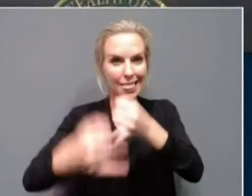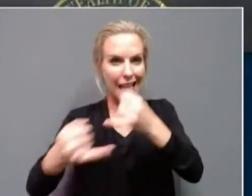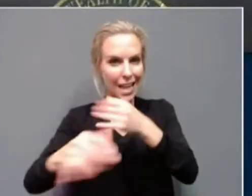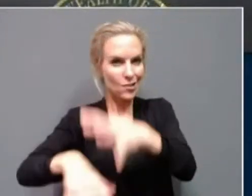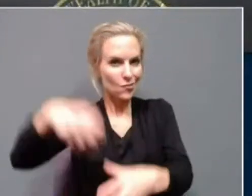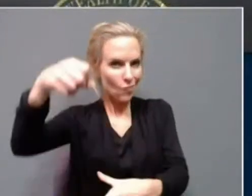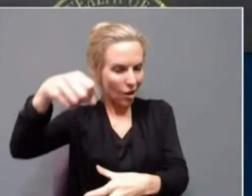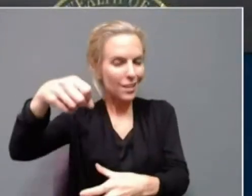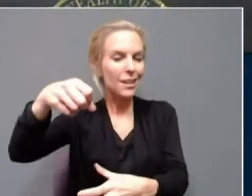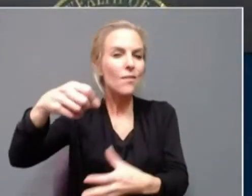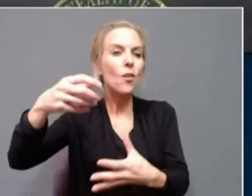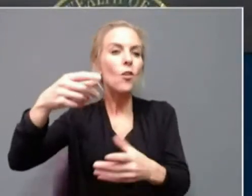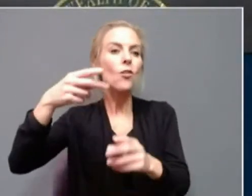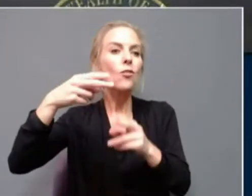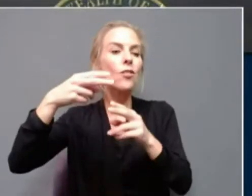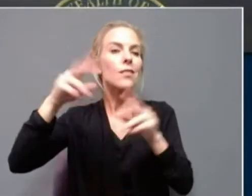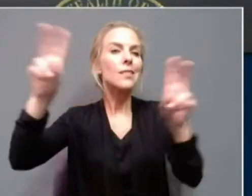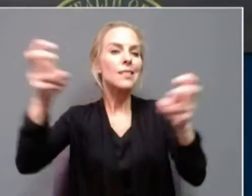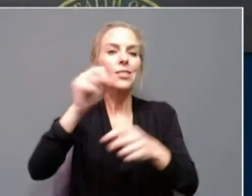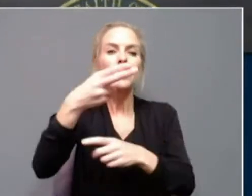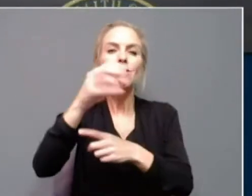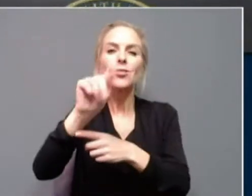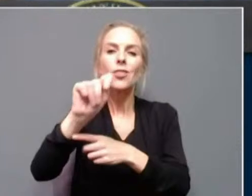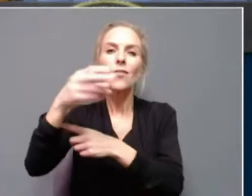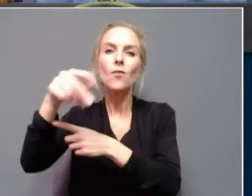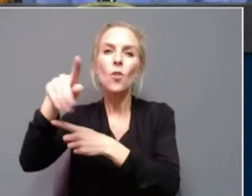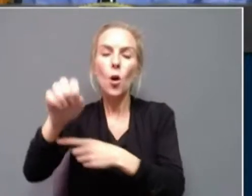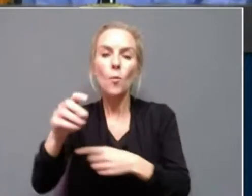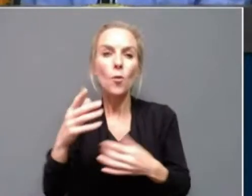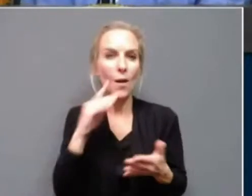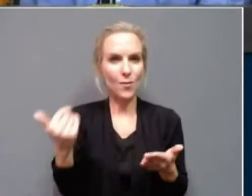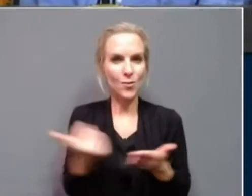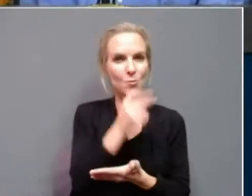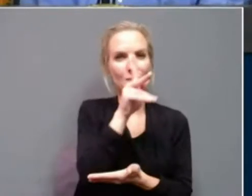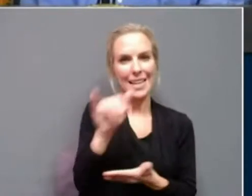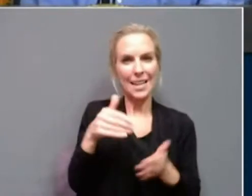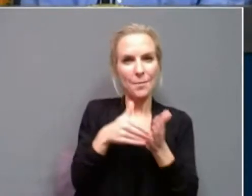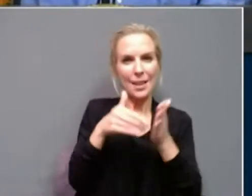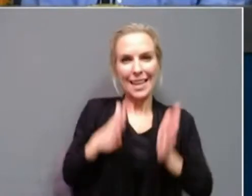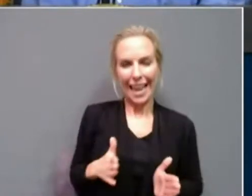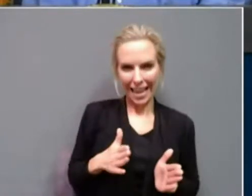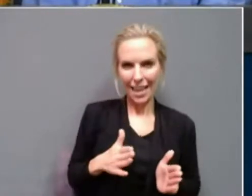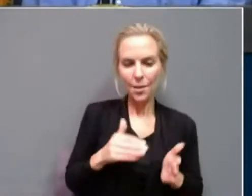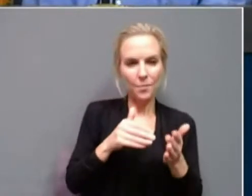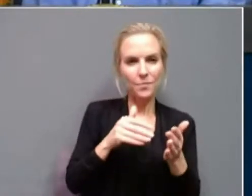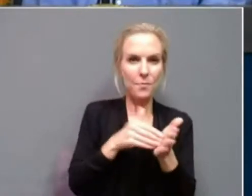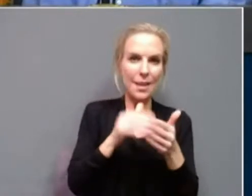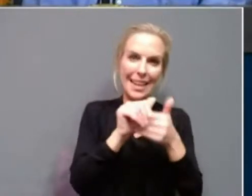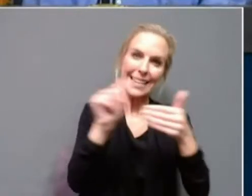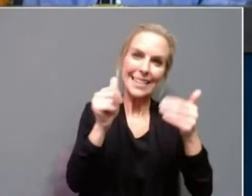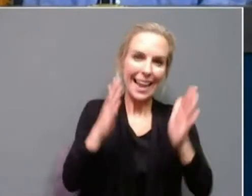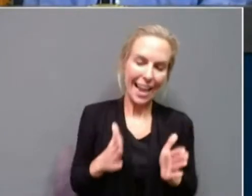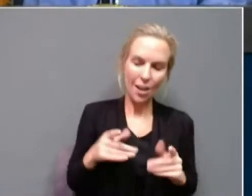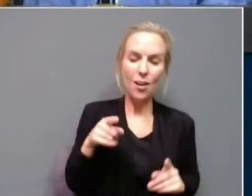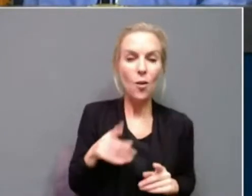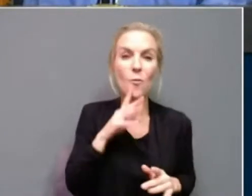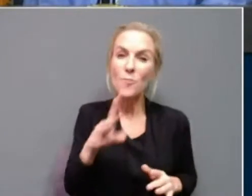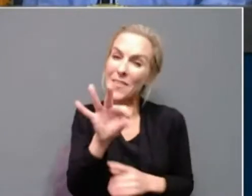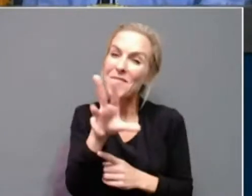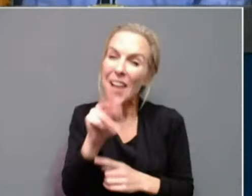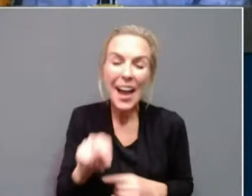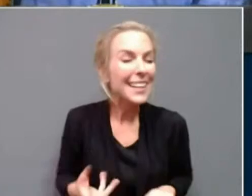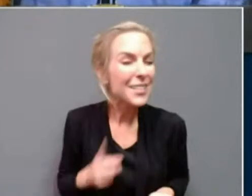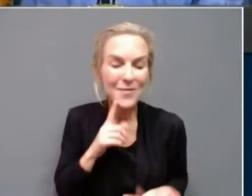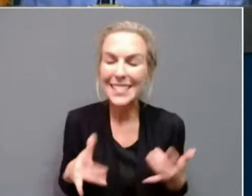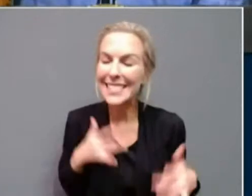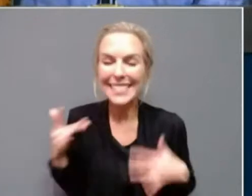a shot of hope. We're going to have one new Kentucky millionaire. Surprising these folks has been really fun. It's been really exciting